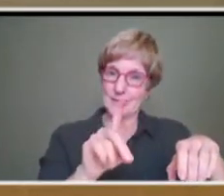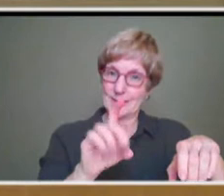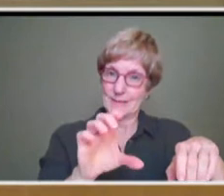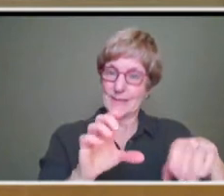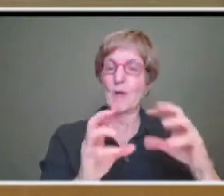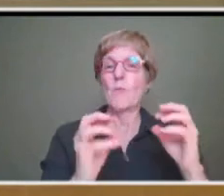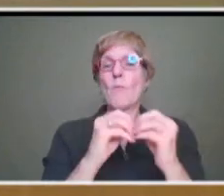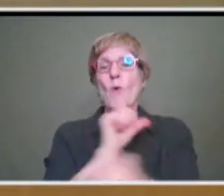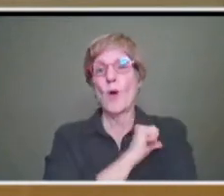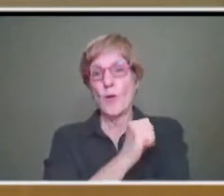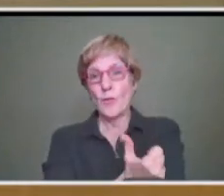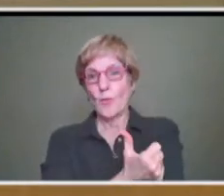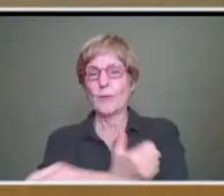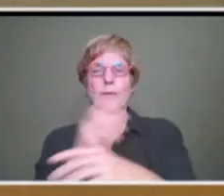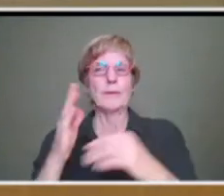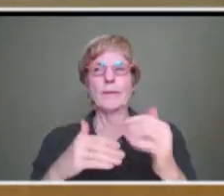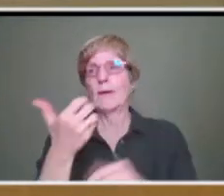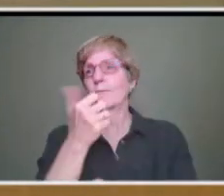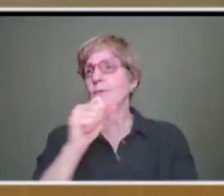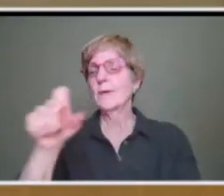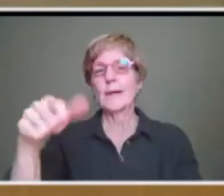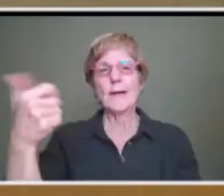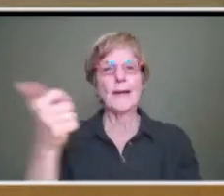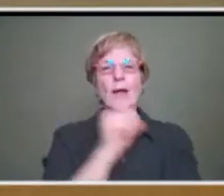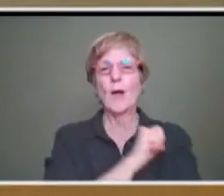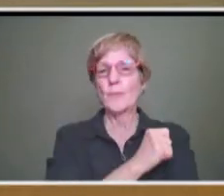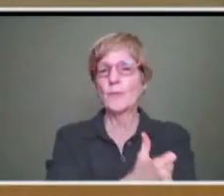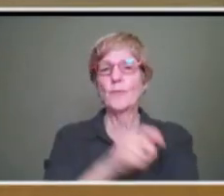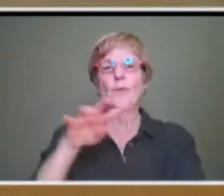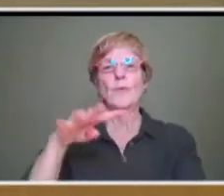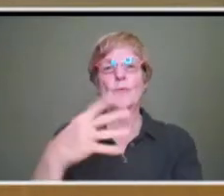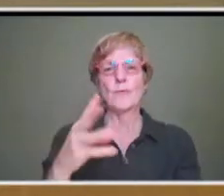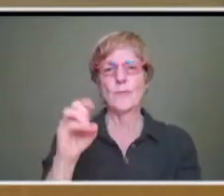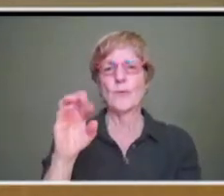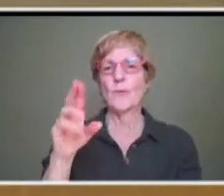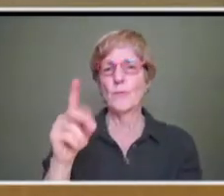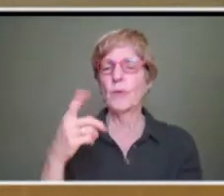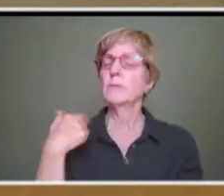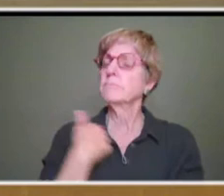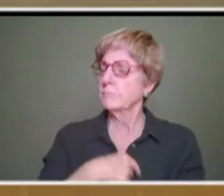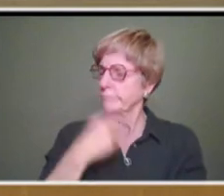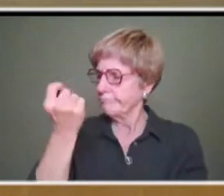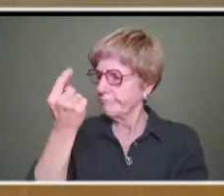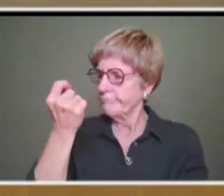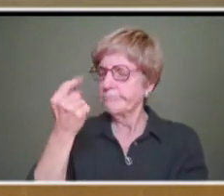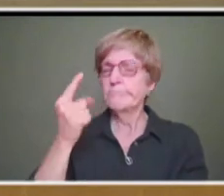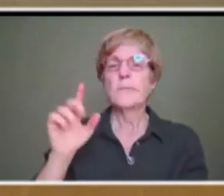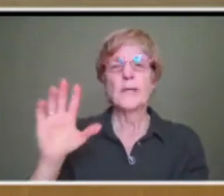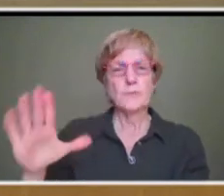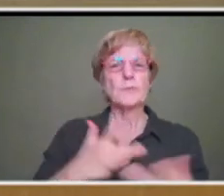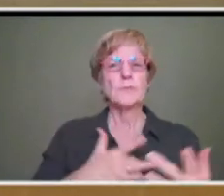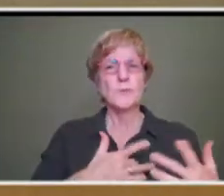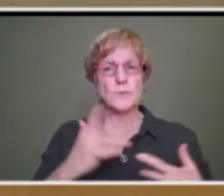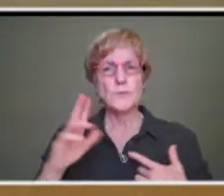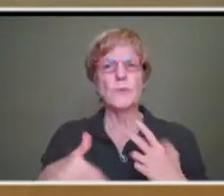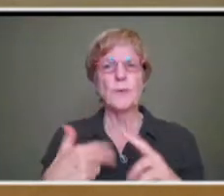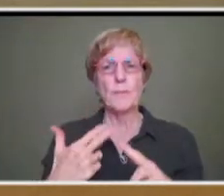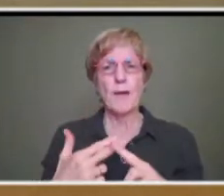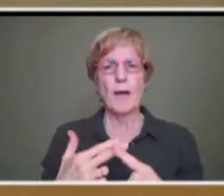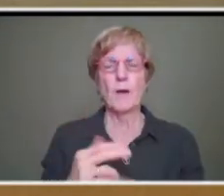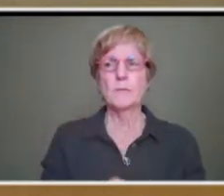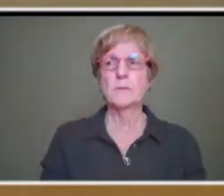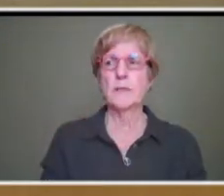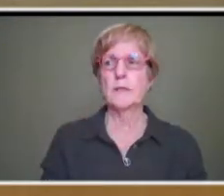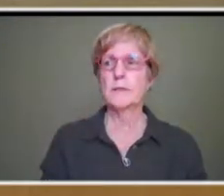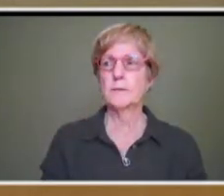than it has over any other site in the fourth ward neighborhood I under we understand Mr Duke's concern about what